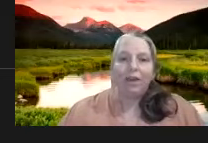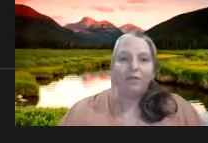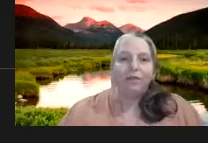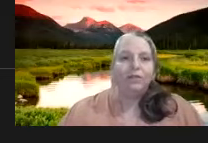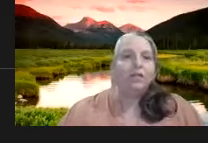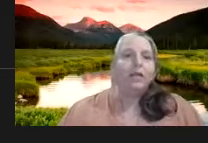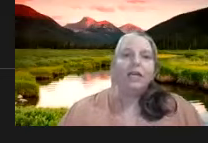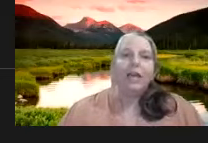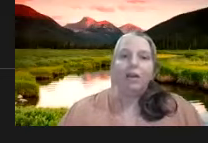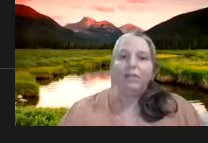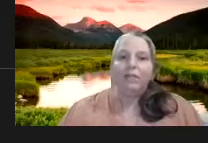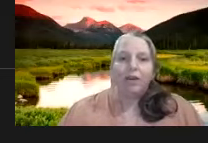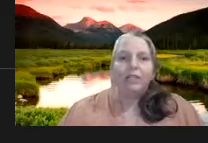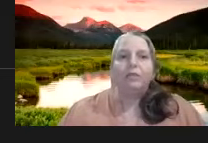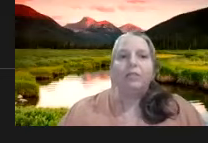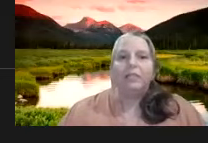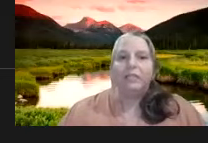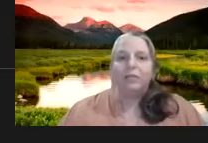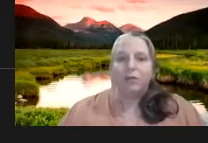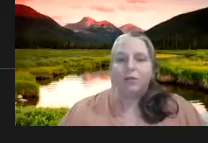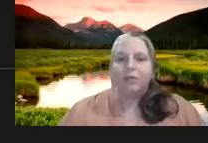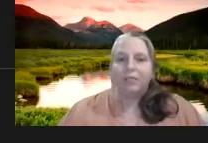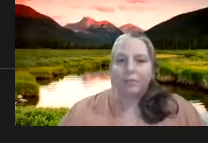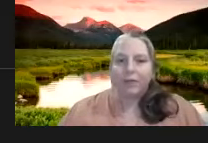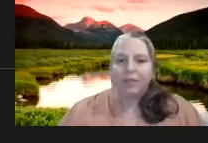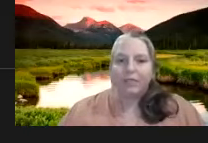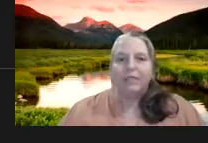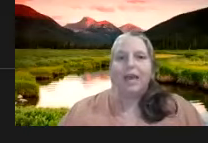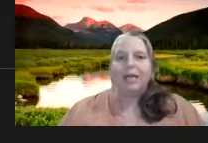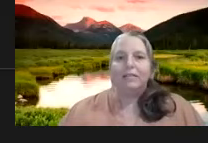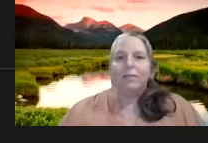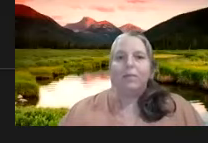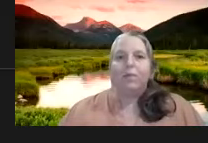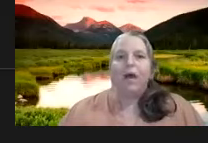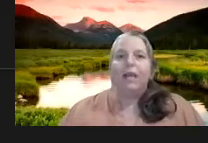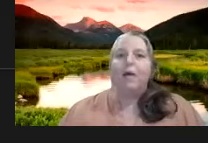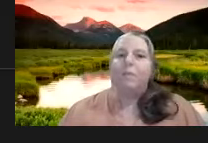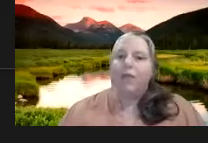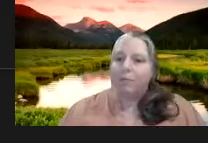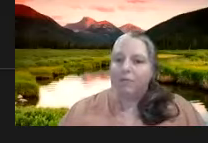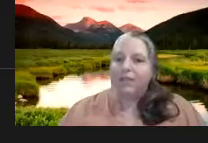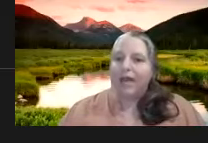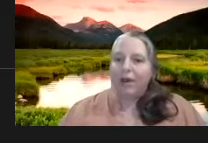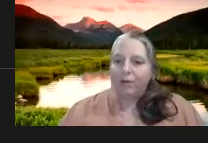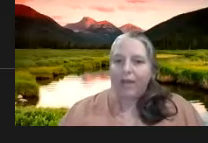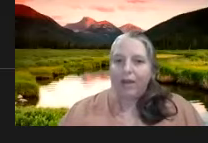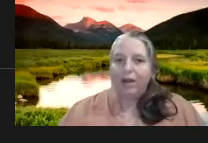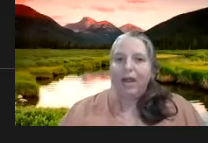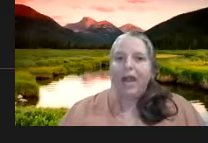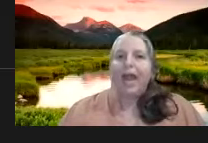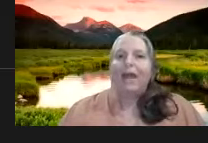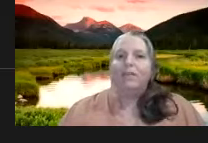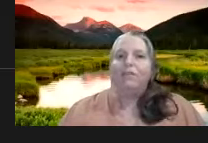at caregivers also listed social experiences as number one, but they moved to